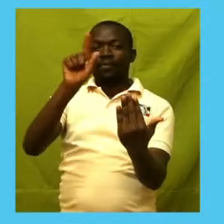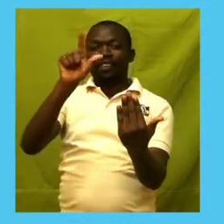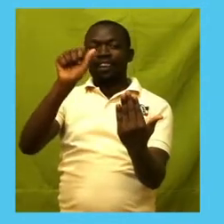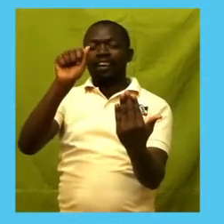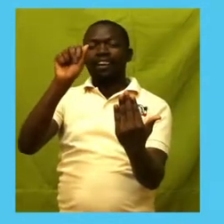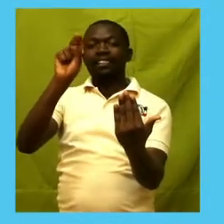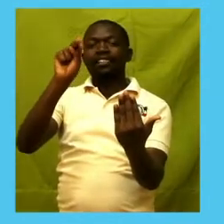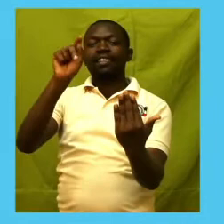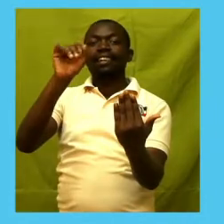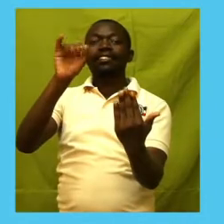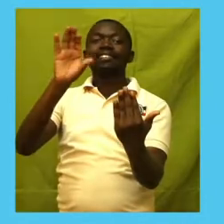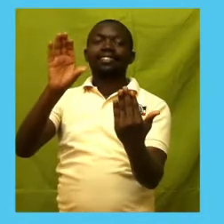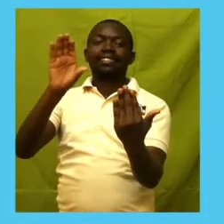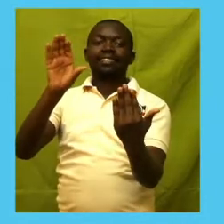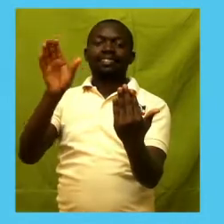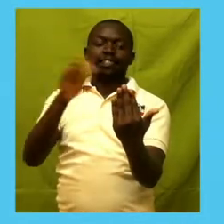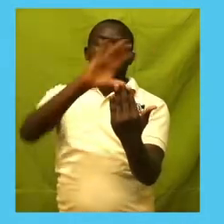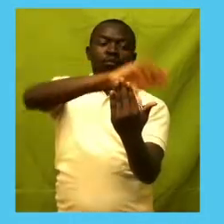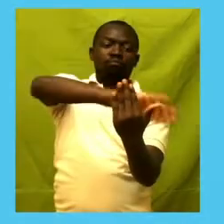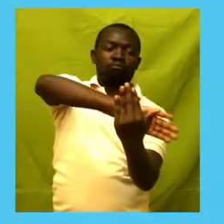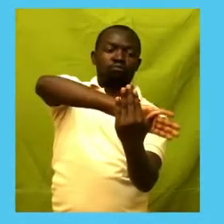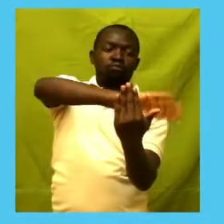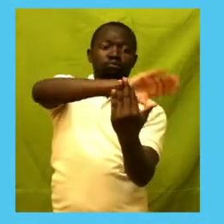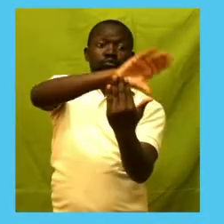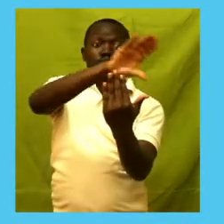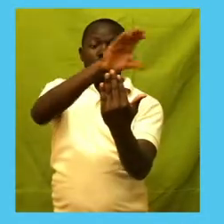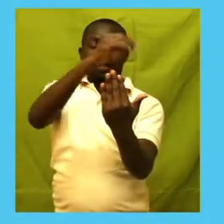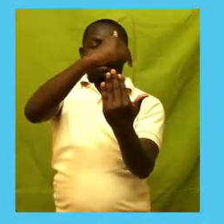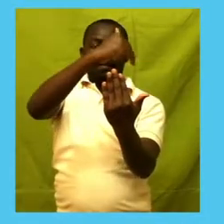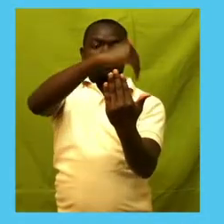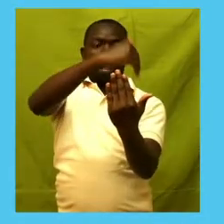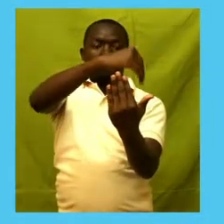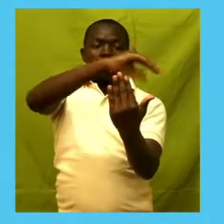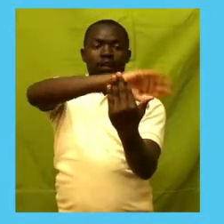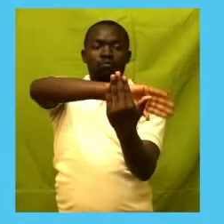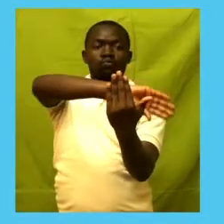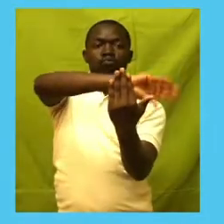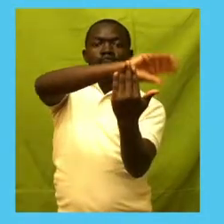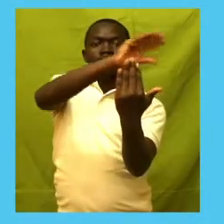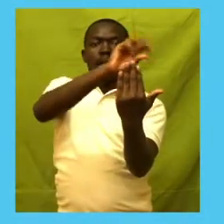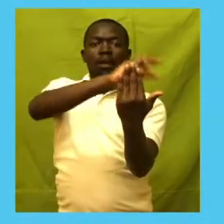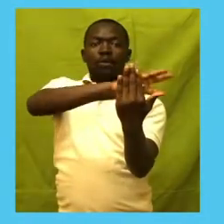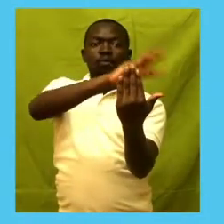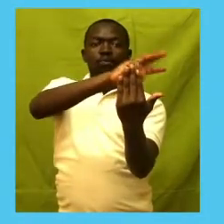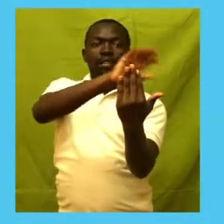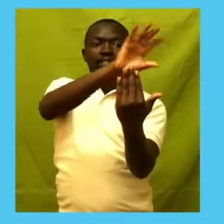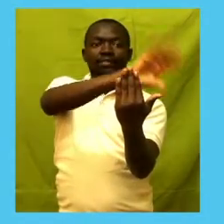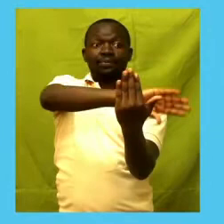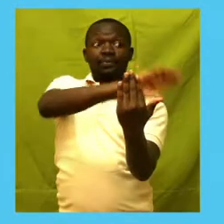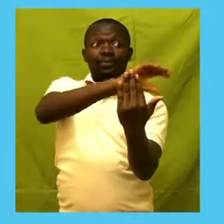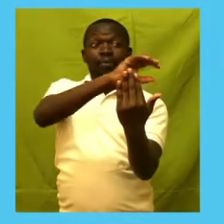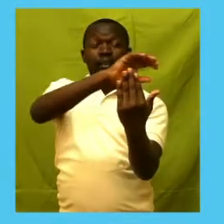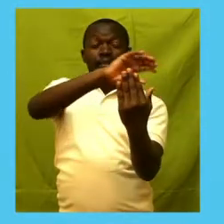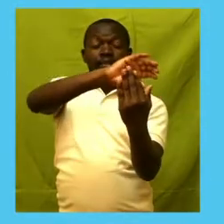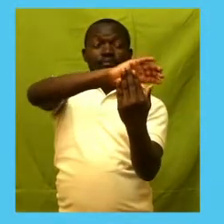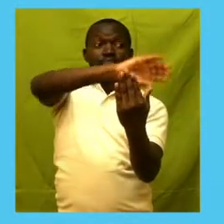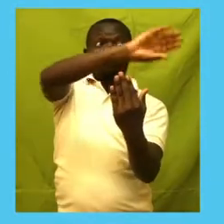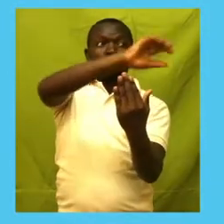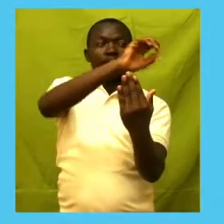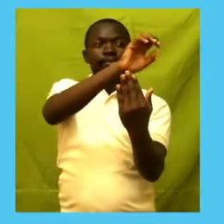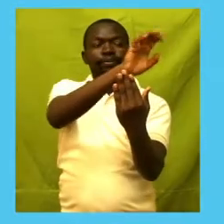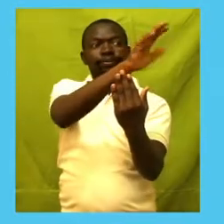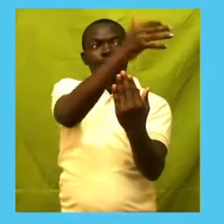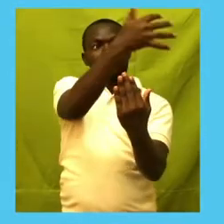Ocean. So the Atlantic Ocean washes Africa's western coastline and it